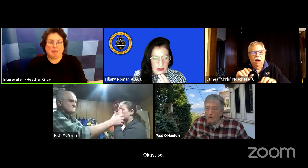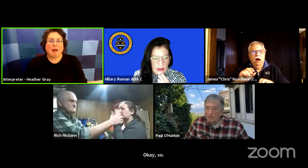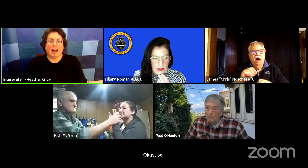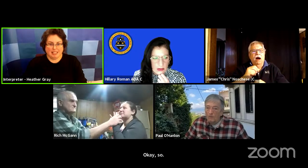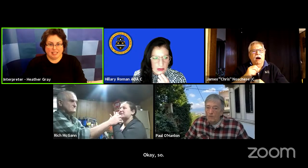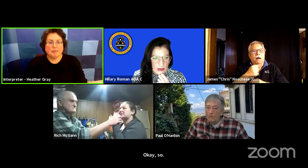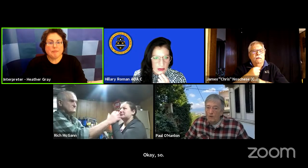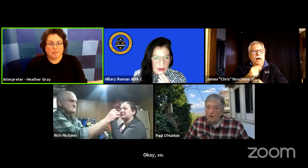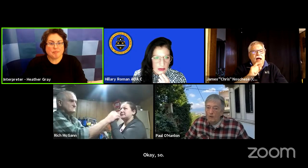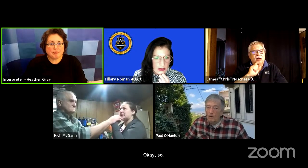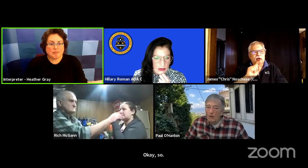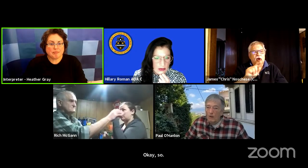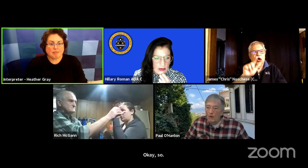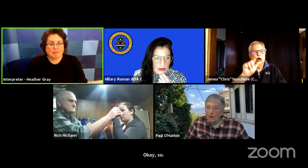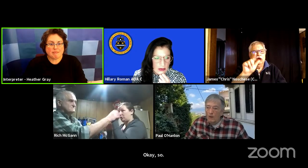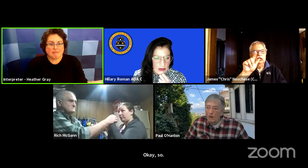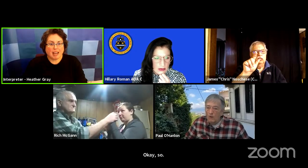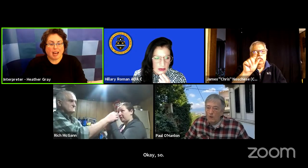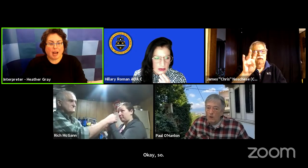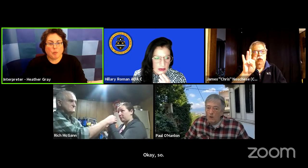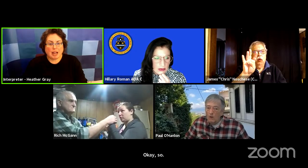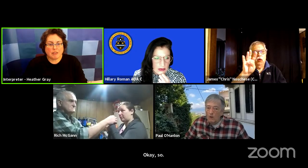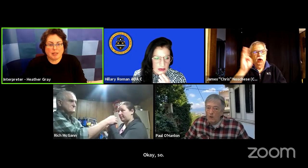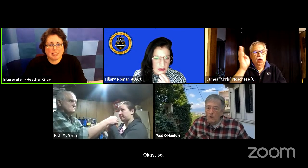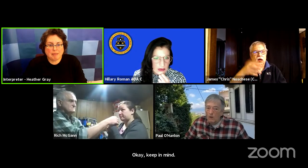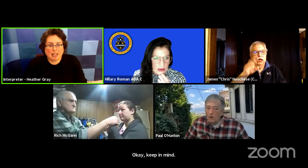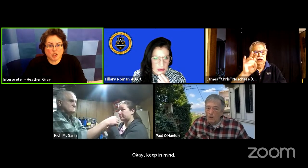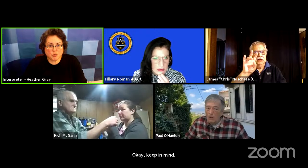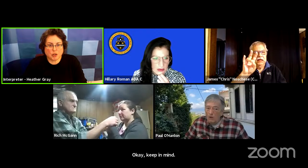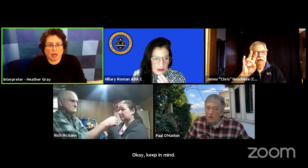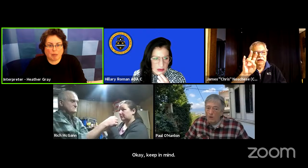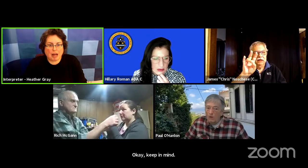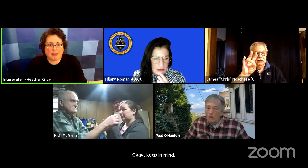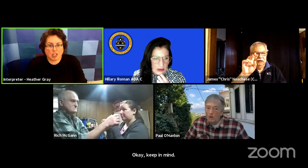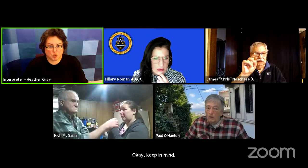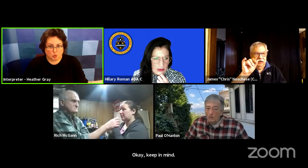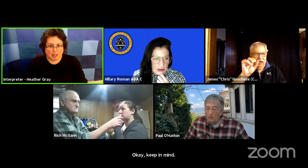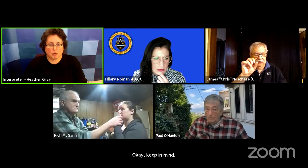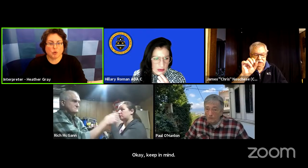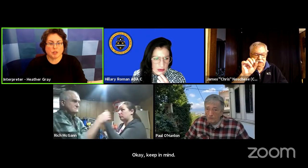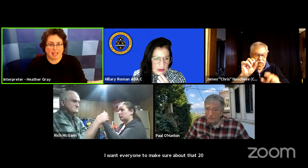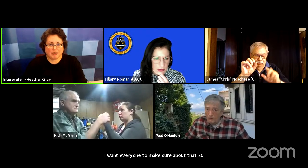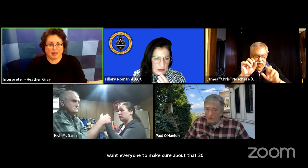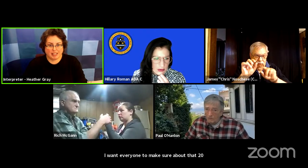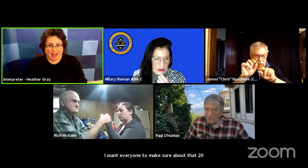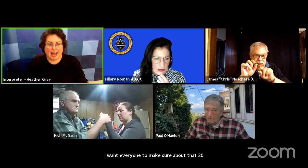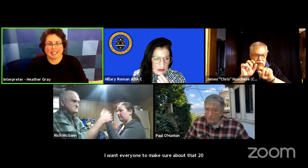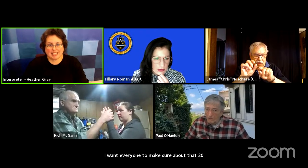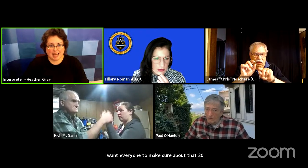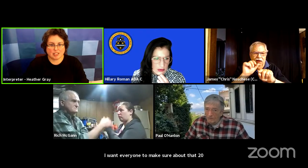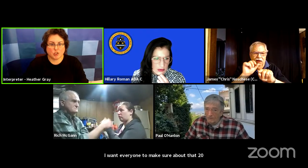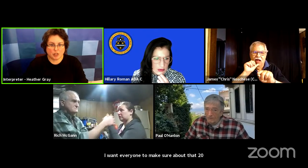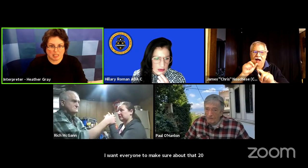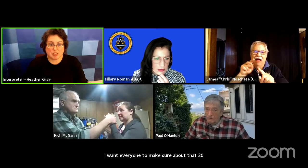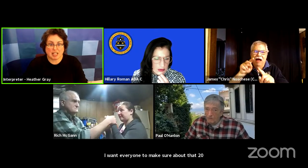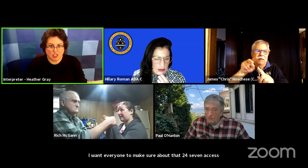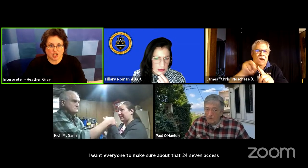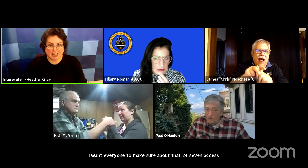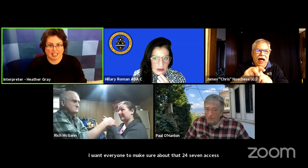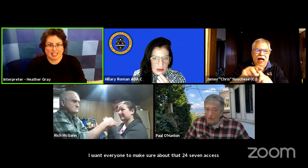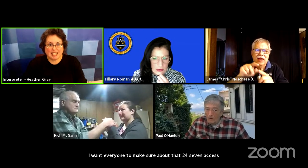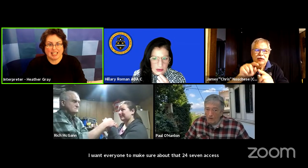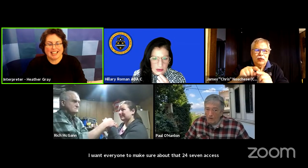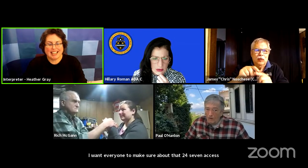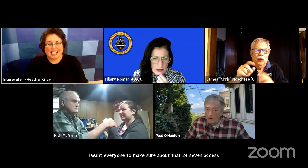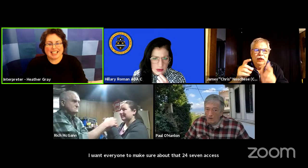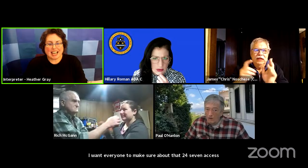Okay, keep in mind, I want everyone to make sure about that 24/7 access to